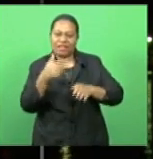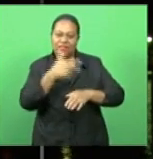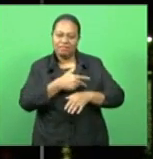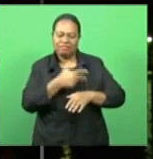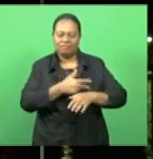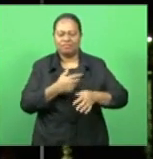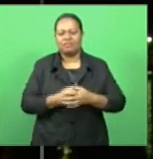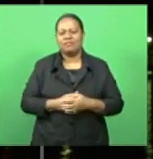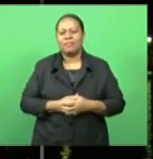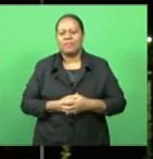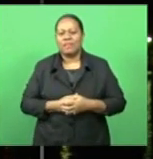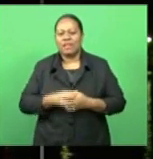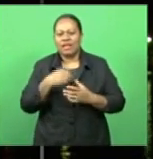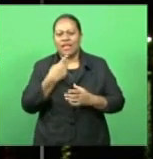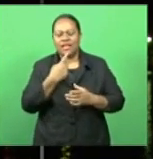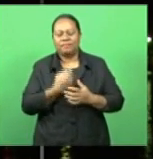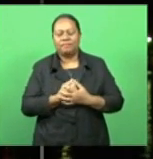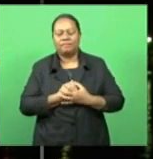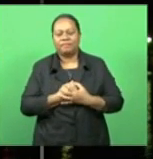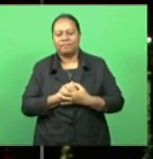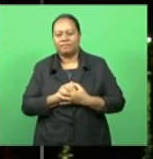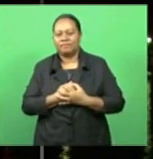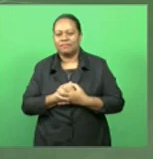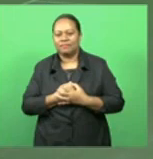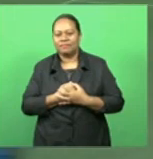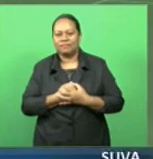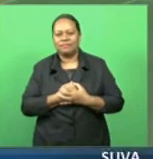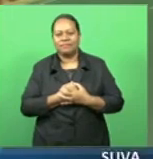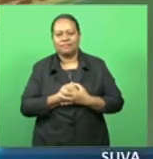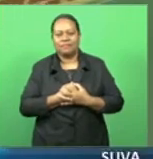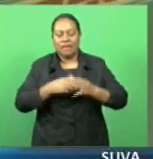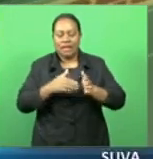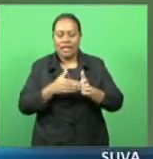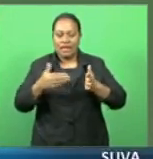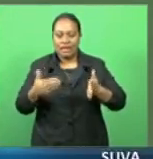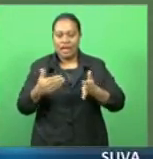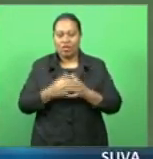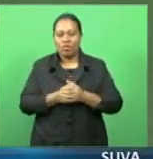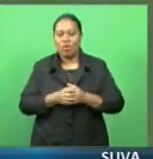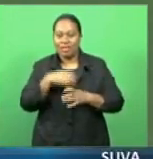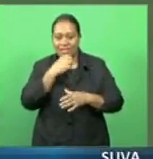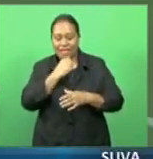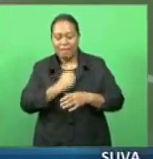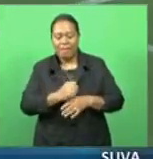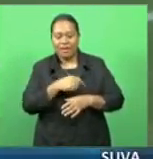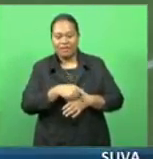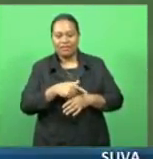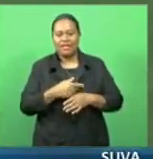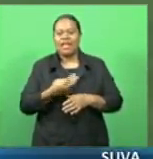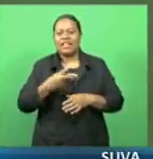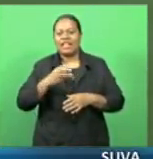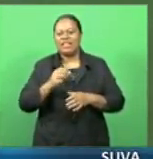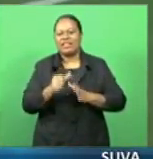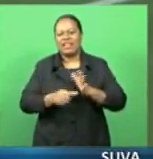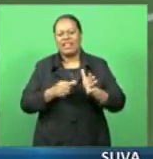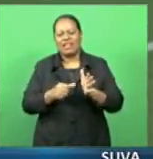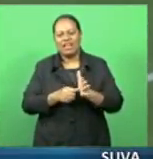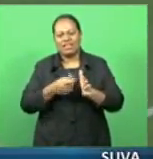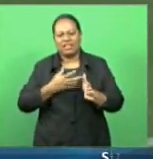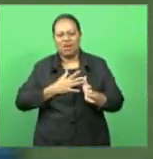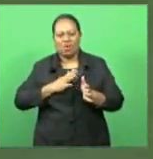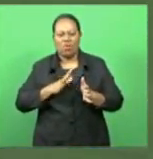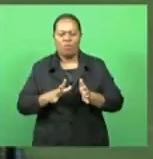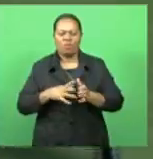rugby circuit. Karatavi reports. Now back to make amends, the 30-year-old wants to make his Olympic dream